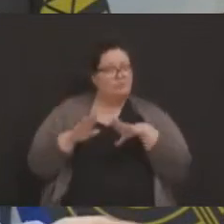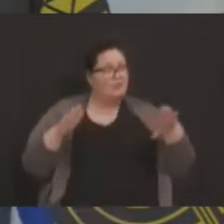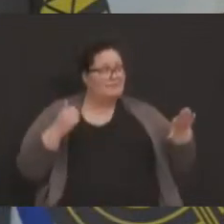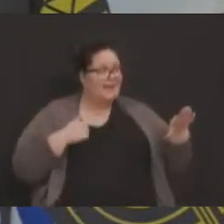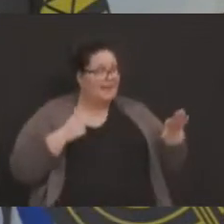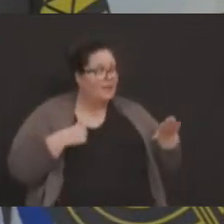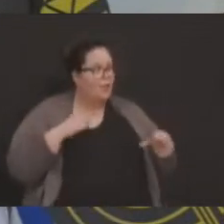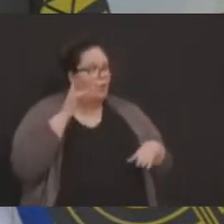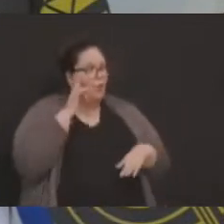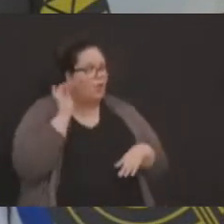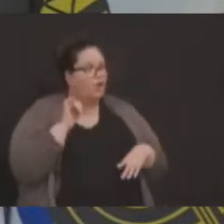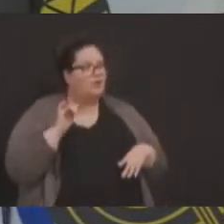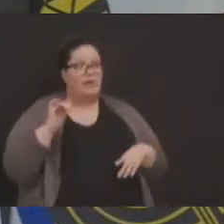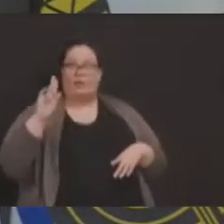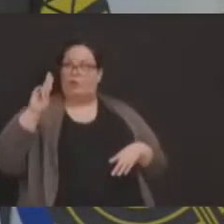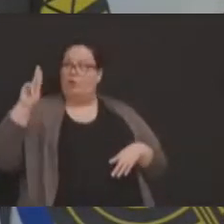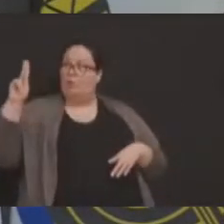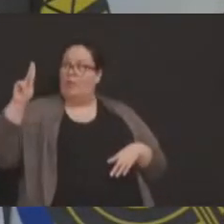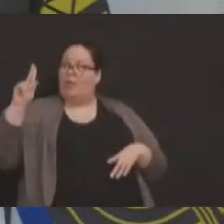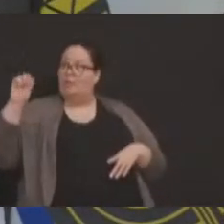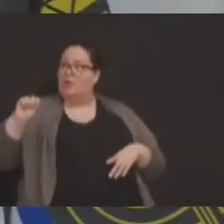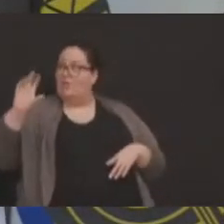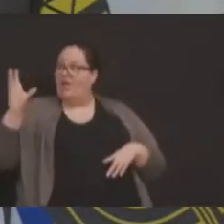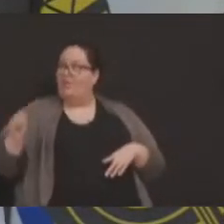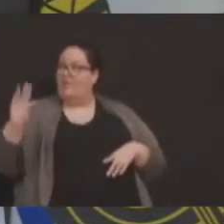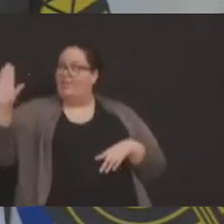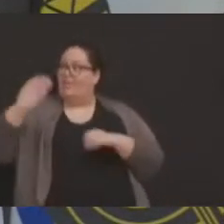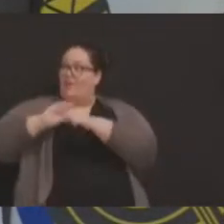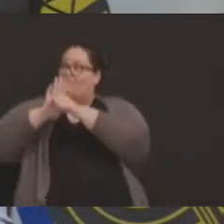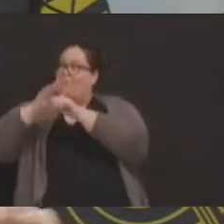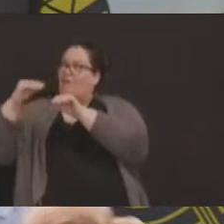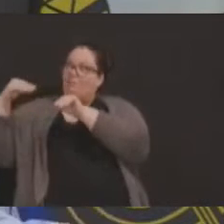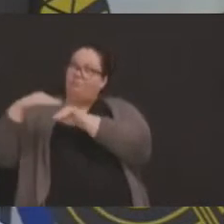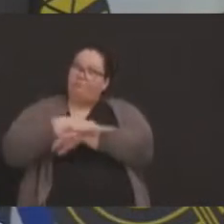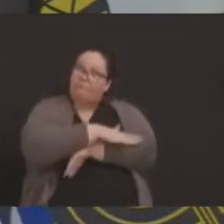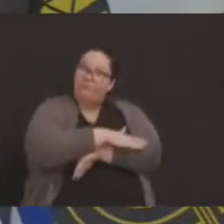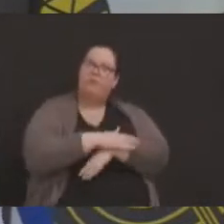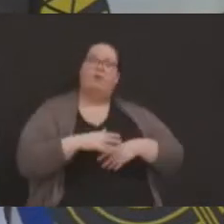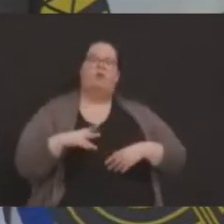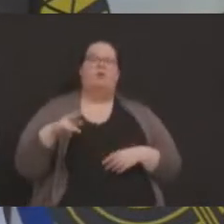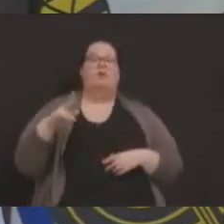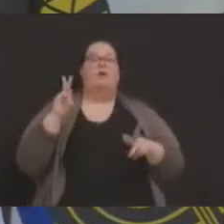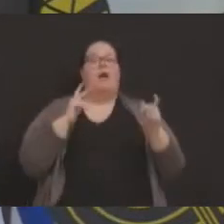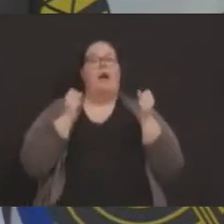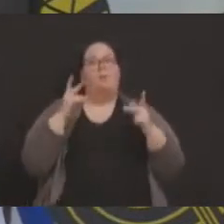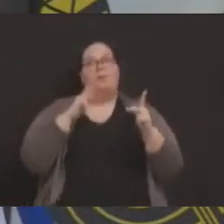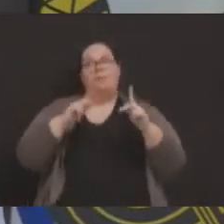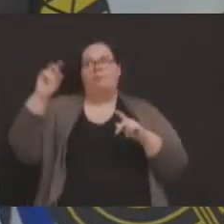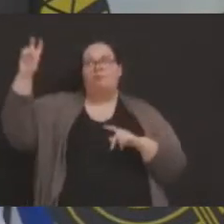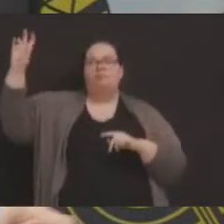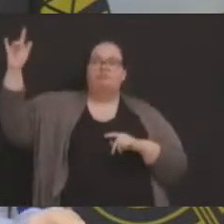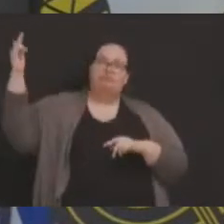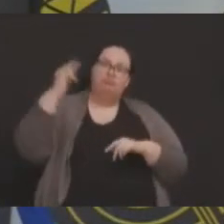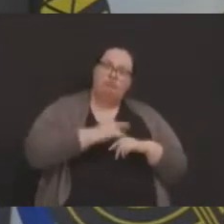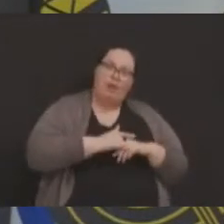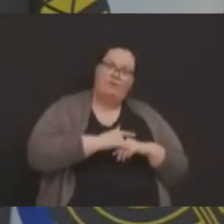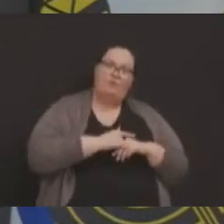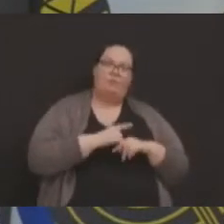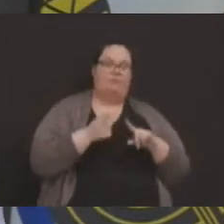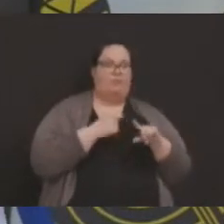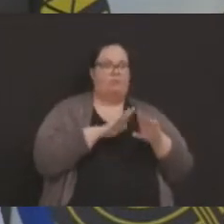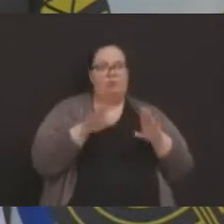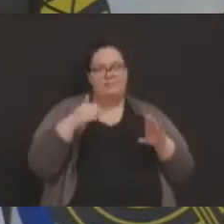internationally and domestically. And so that's why the bottom line, regardless of how the vaccine rollout goes based on those